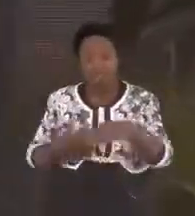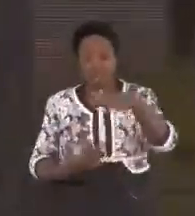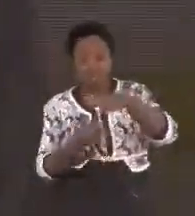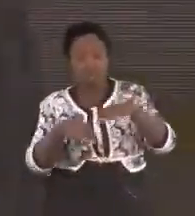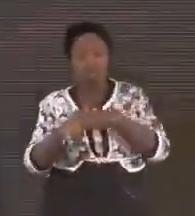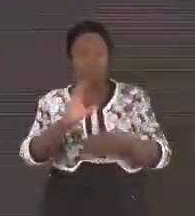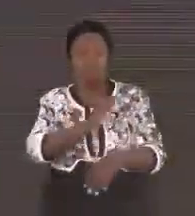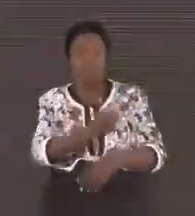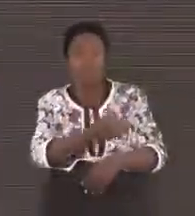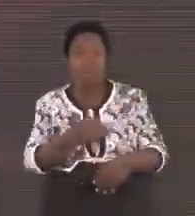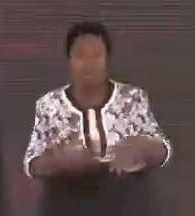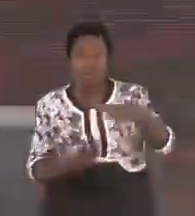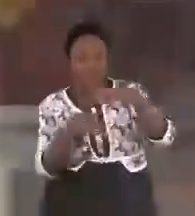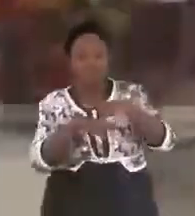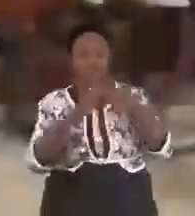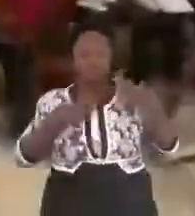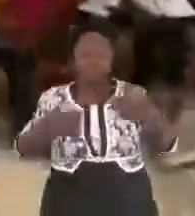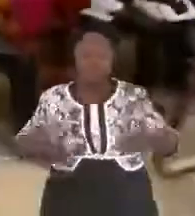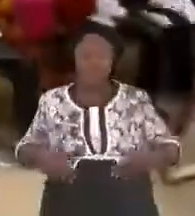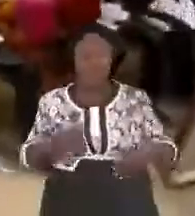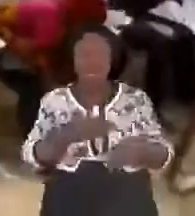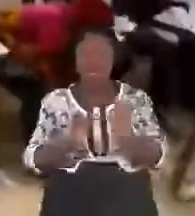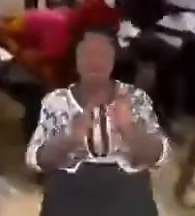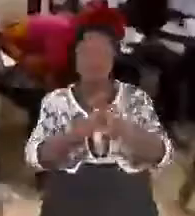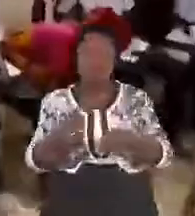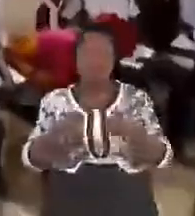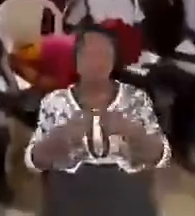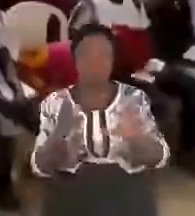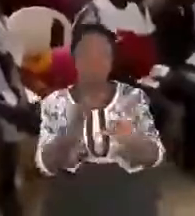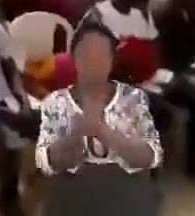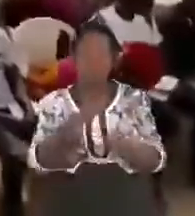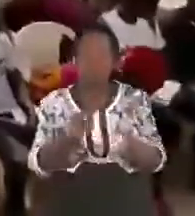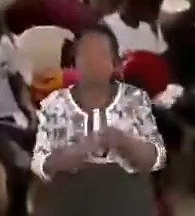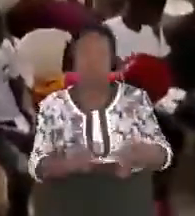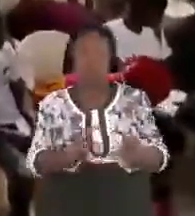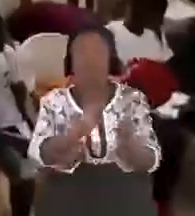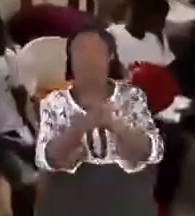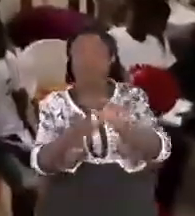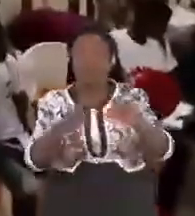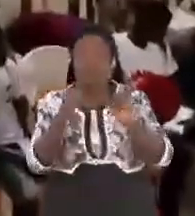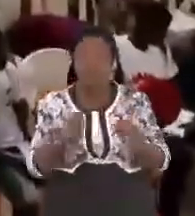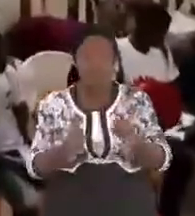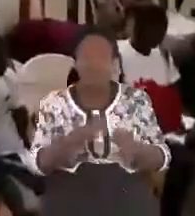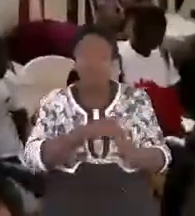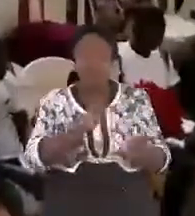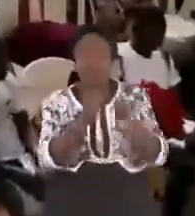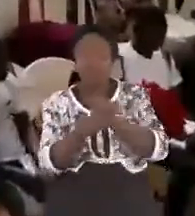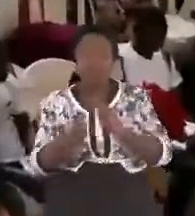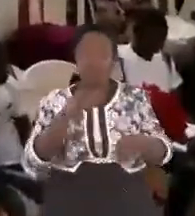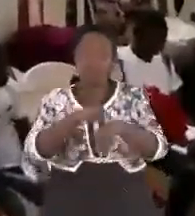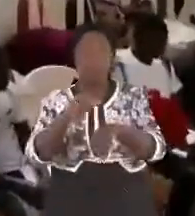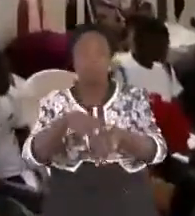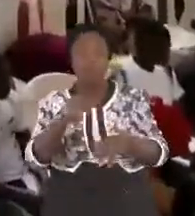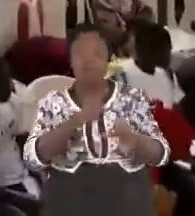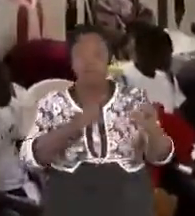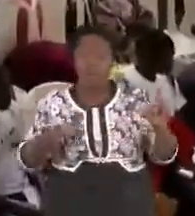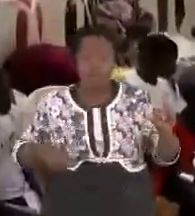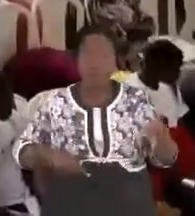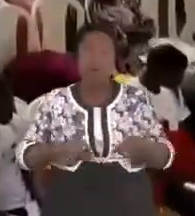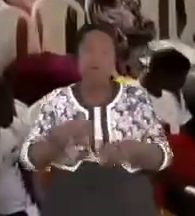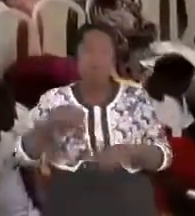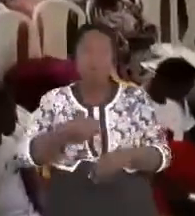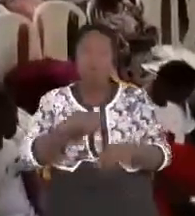his body. If we're going to carry the transforming power and the transforming message of the Lord, we carry